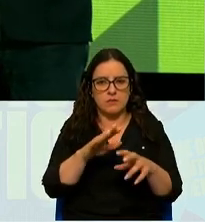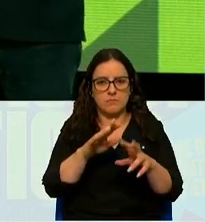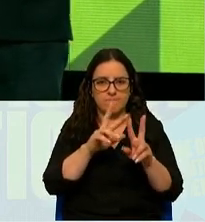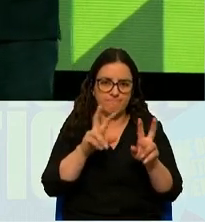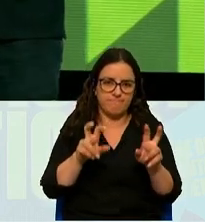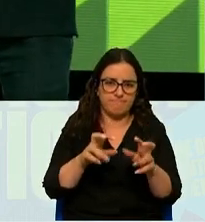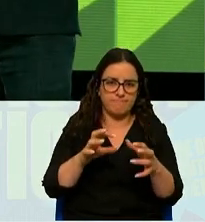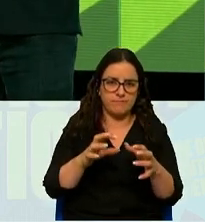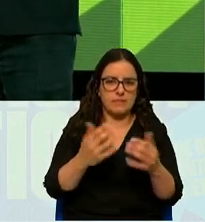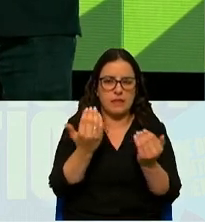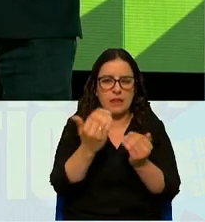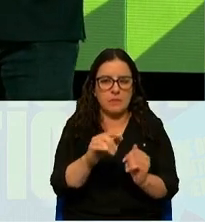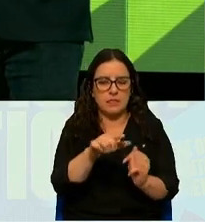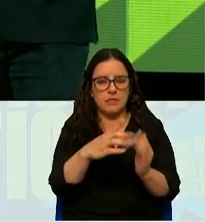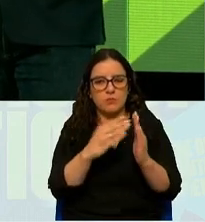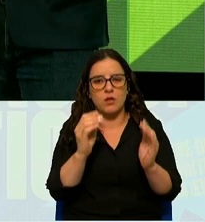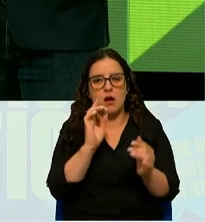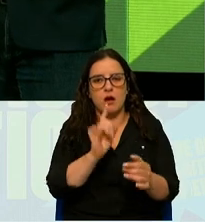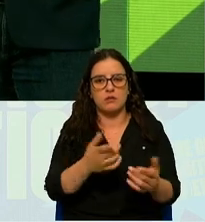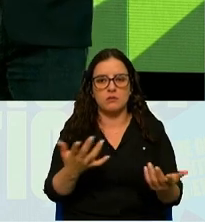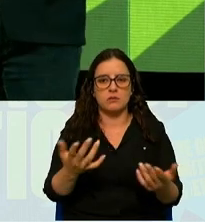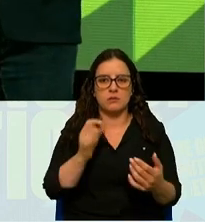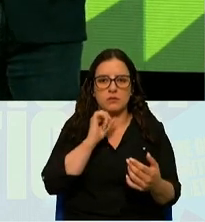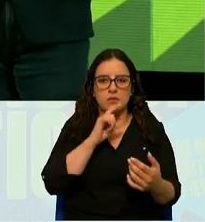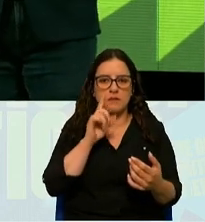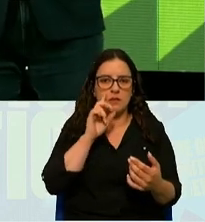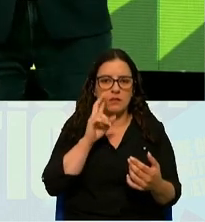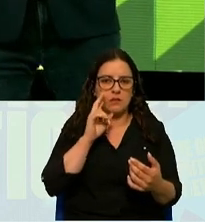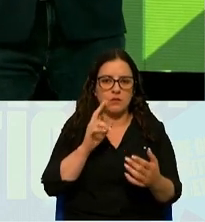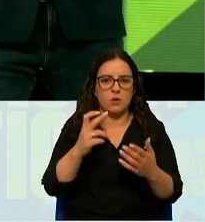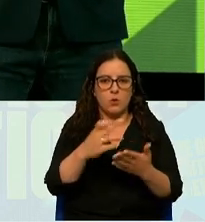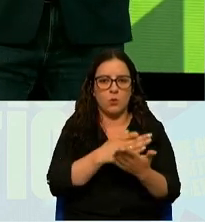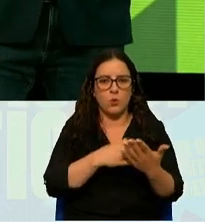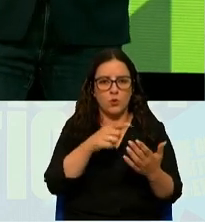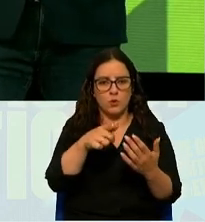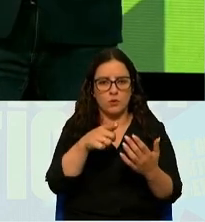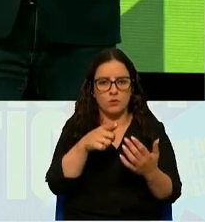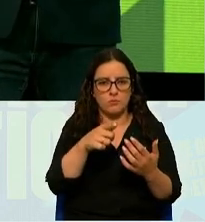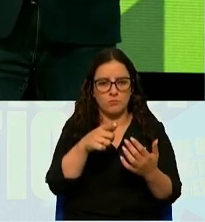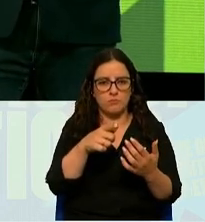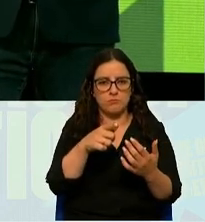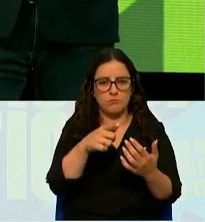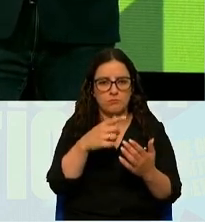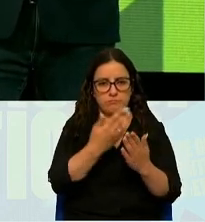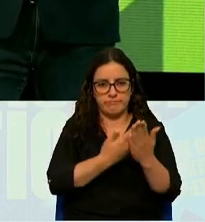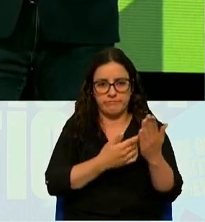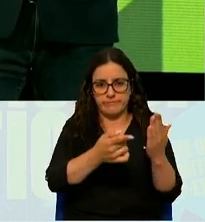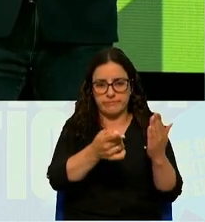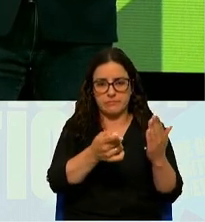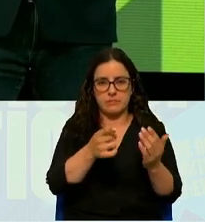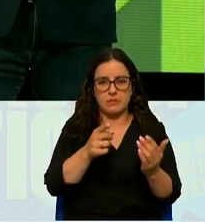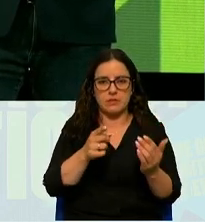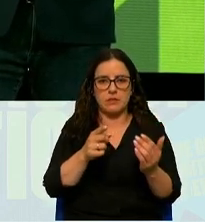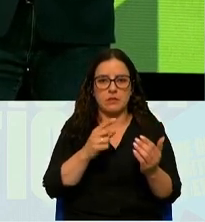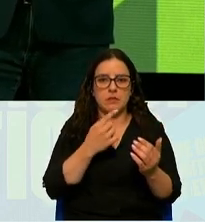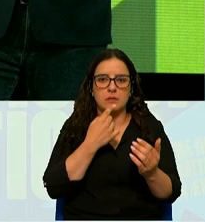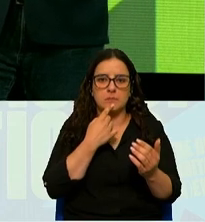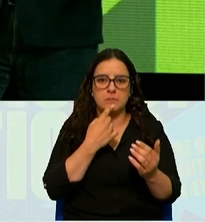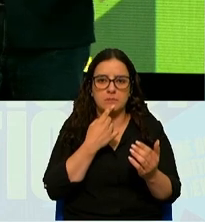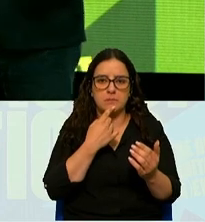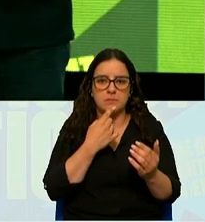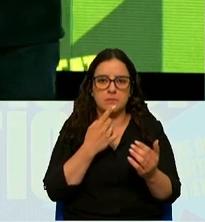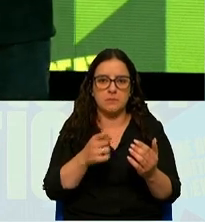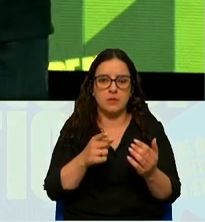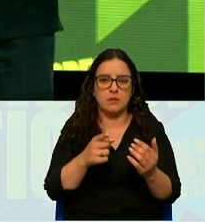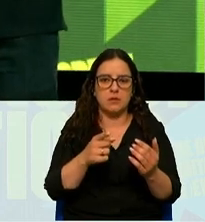of these models, right? And you can see the results in that paper. One of the things that we did was actually to ask the model to deliver